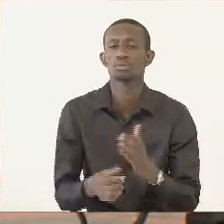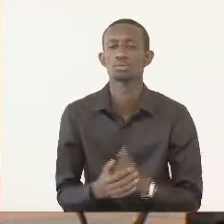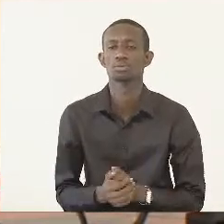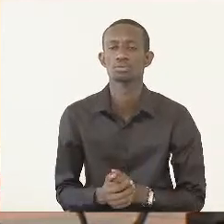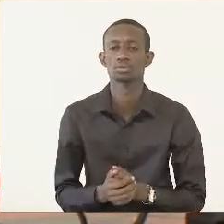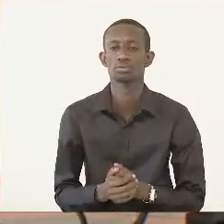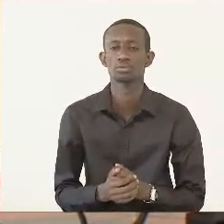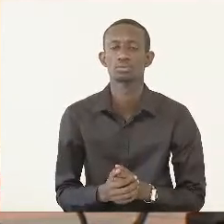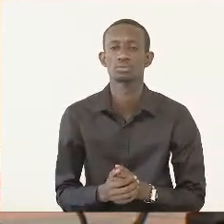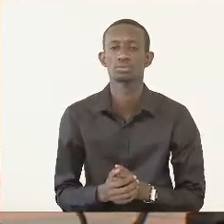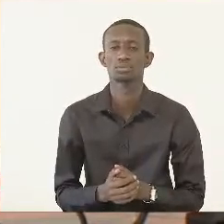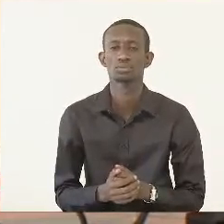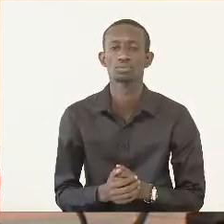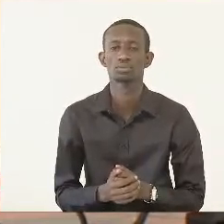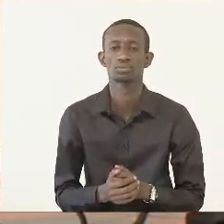So we have